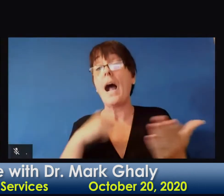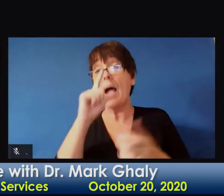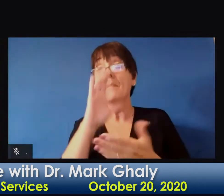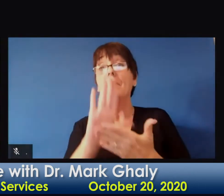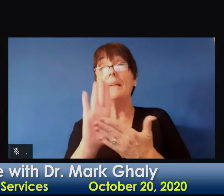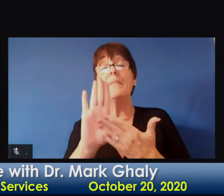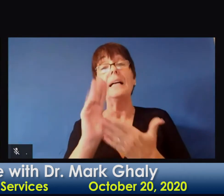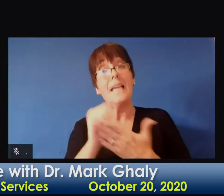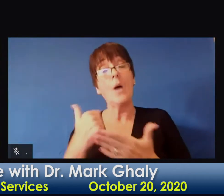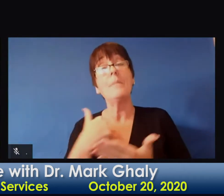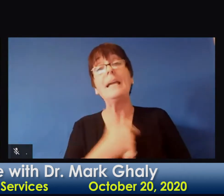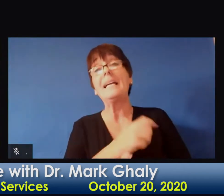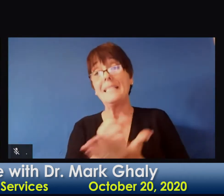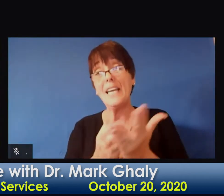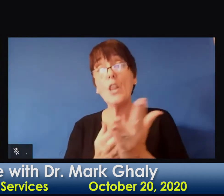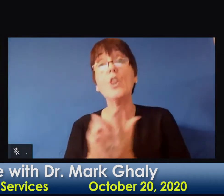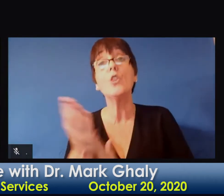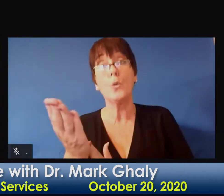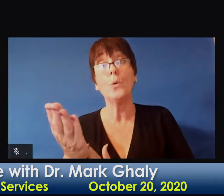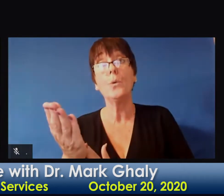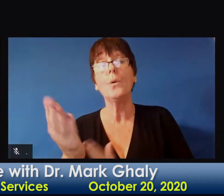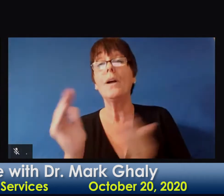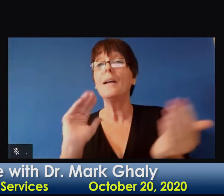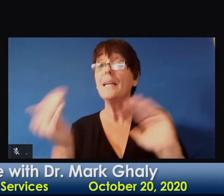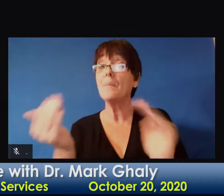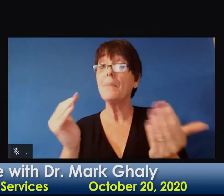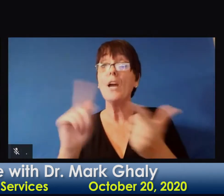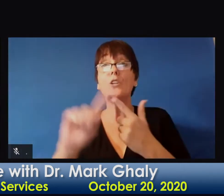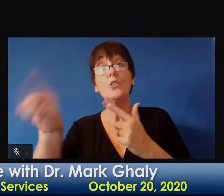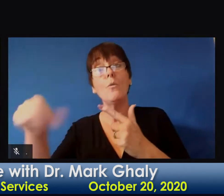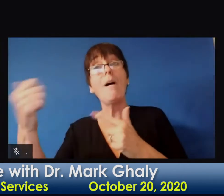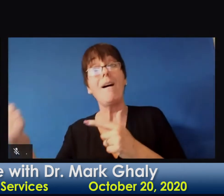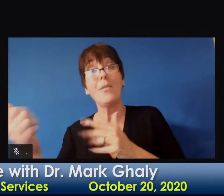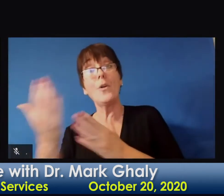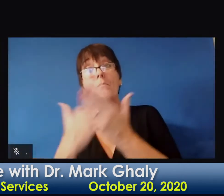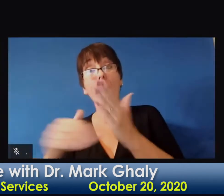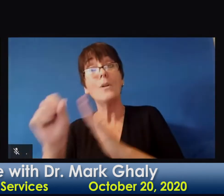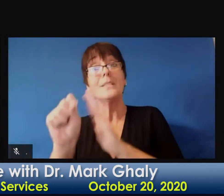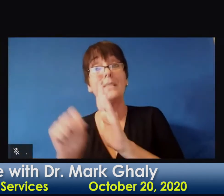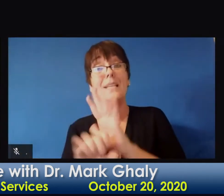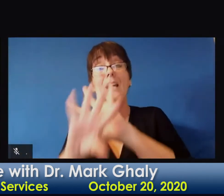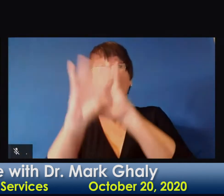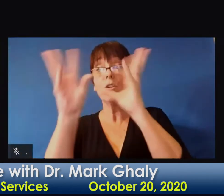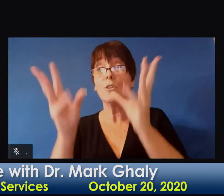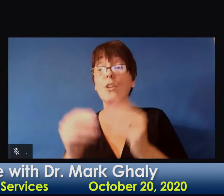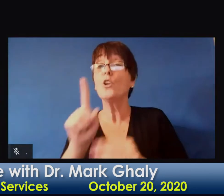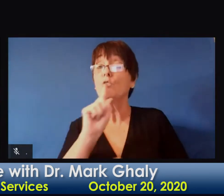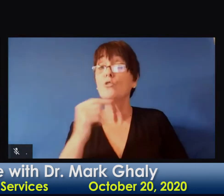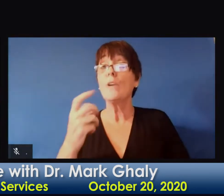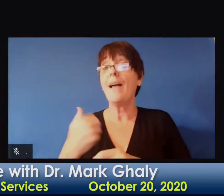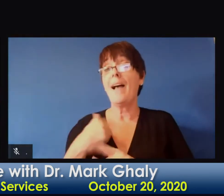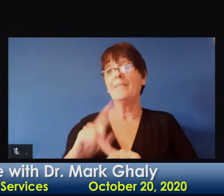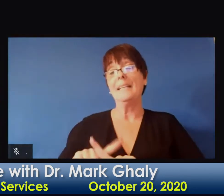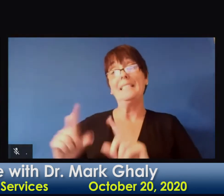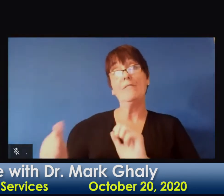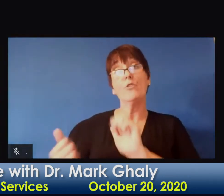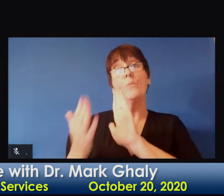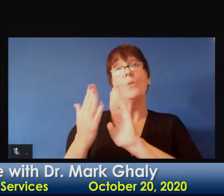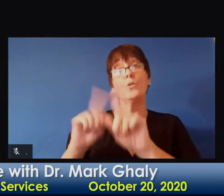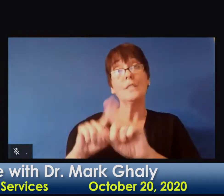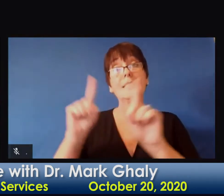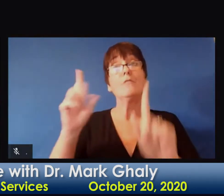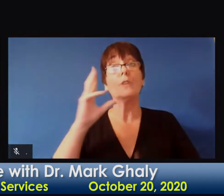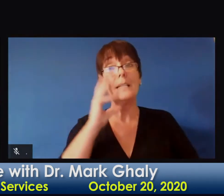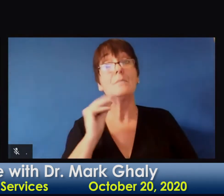carrying us through now, unlike some other parts of the nation and the globe that are certainly having a different approach and different